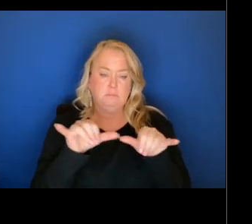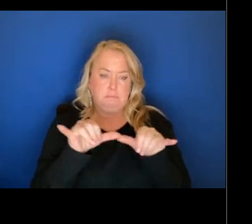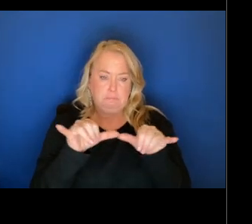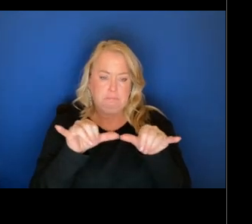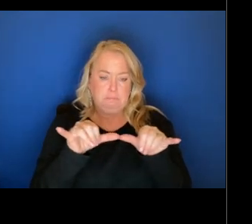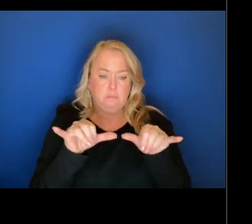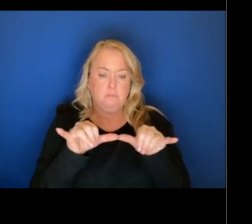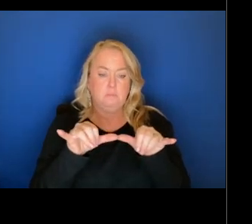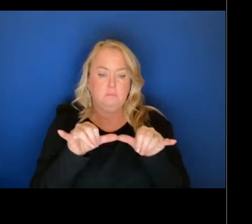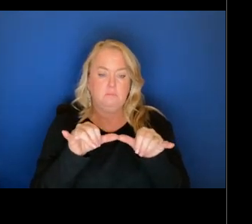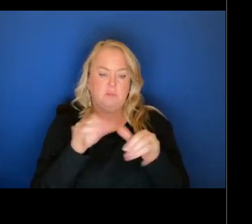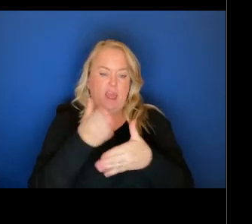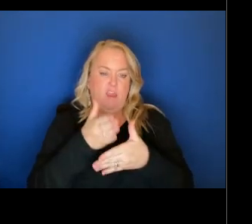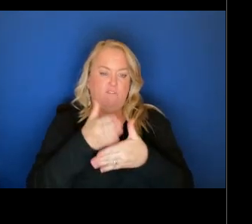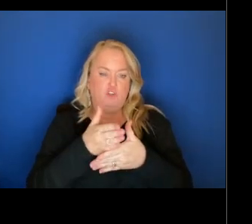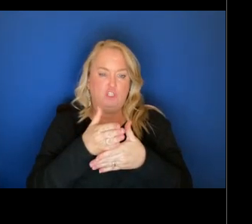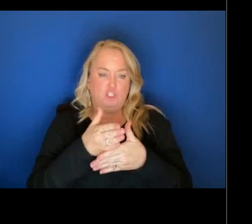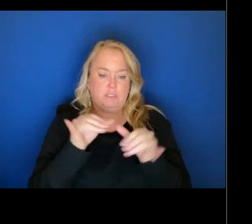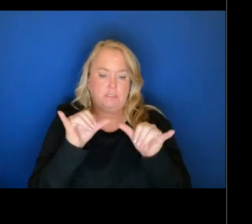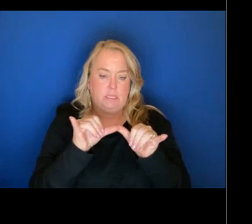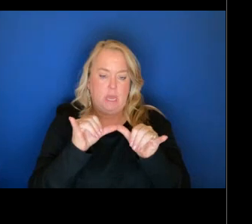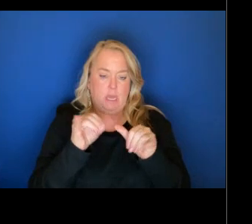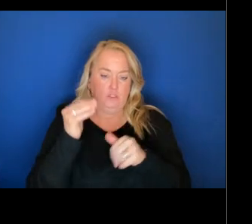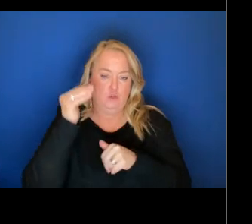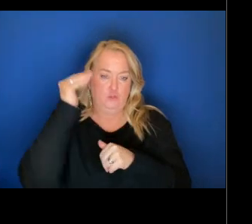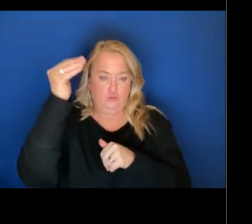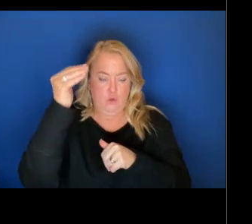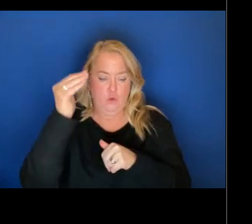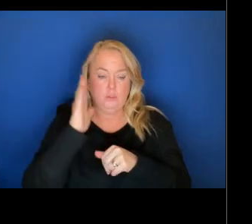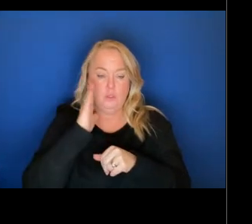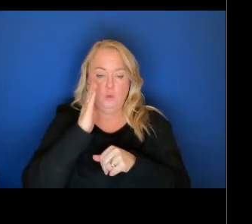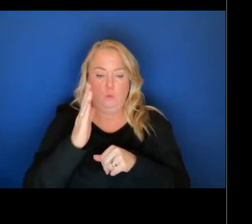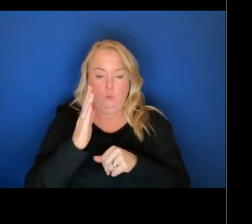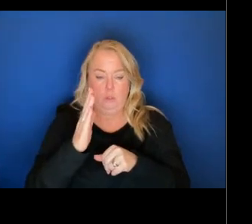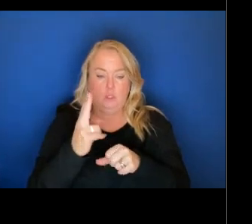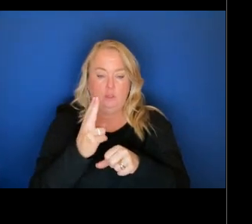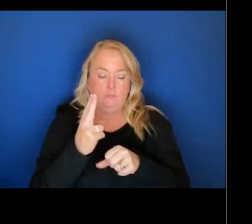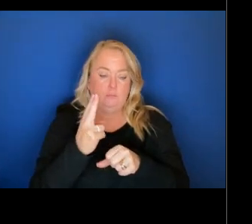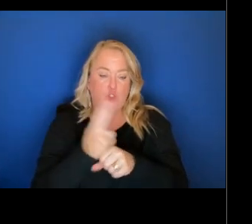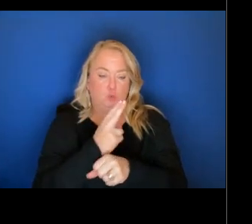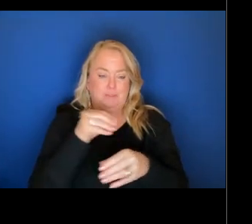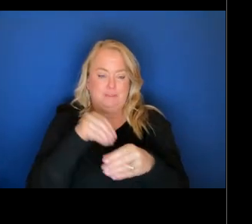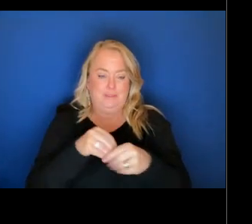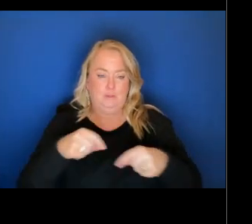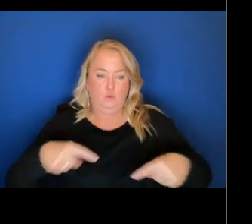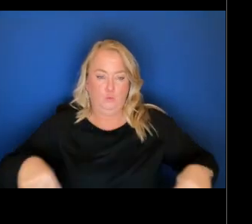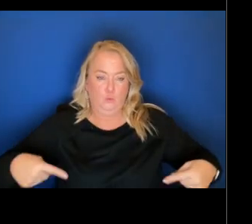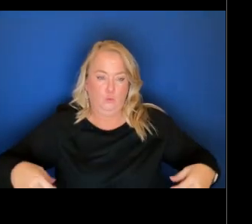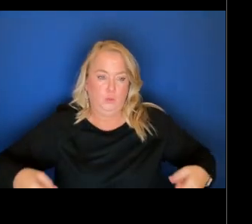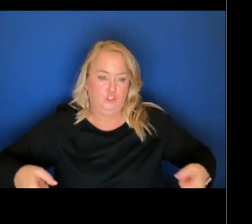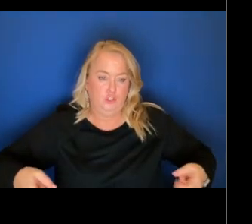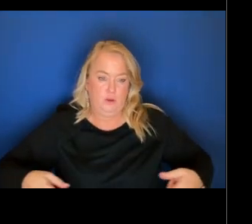average sized adult occupies in a conventional wheelchair.